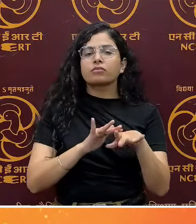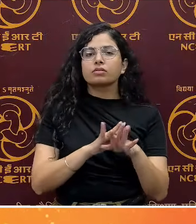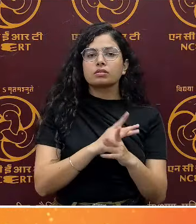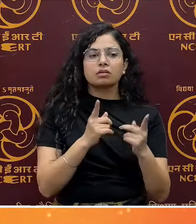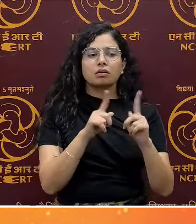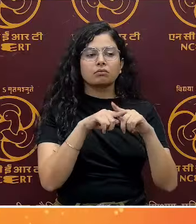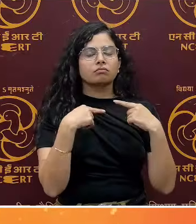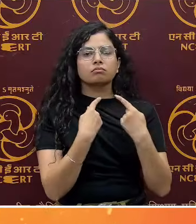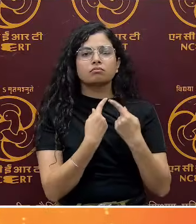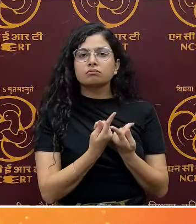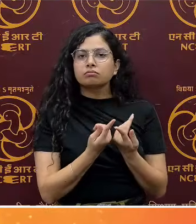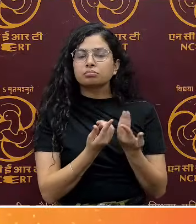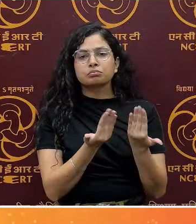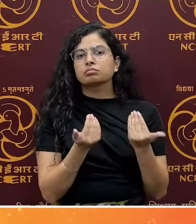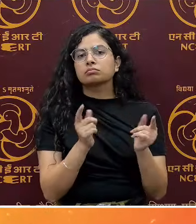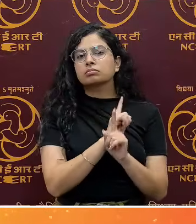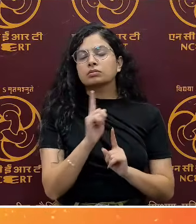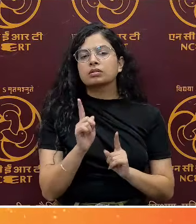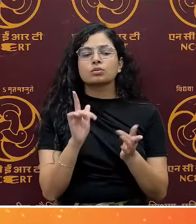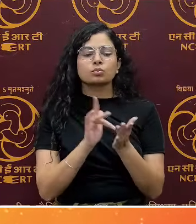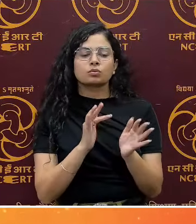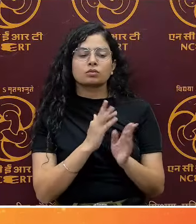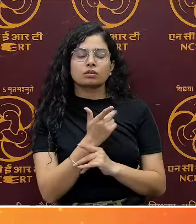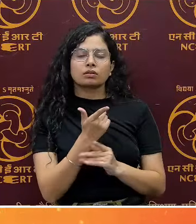our schools, in rural areas.